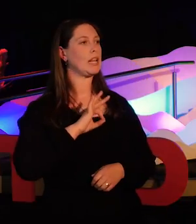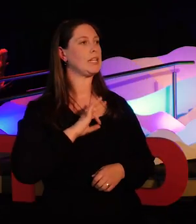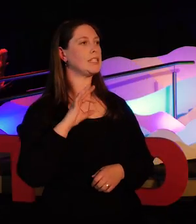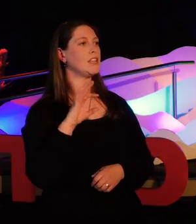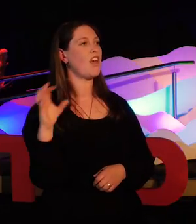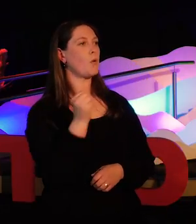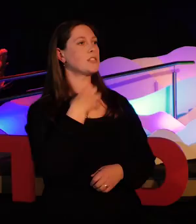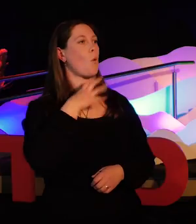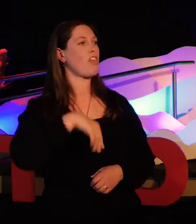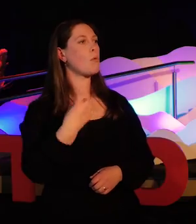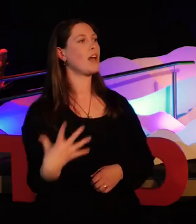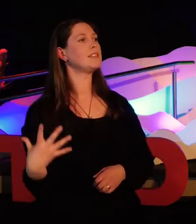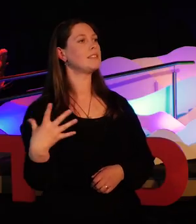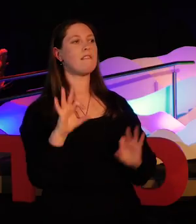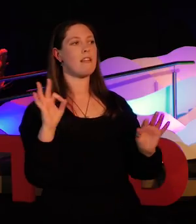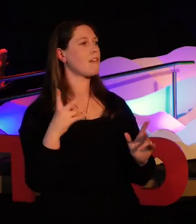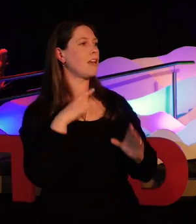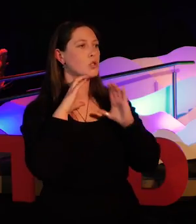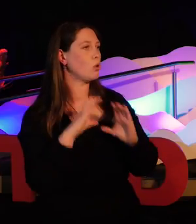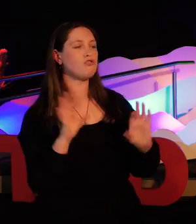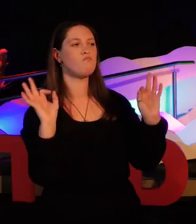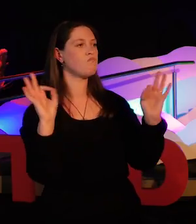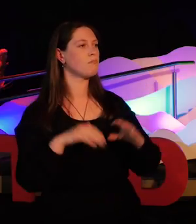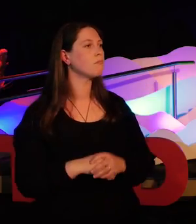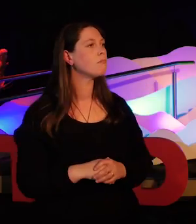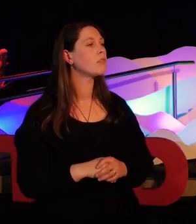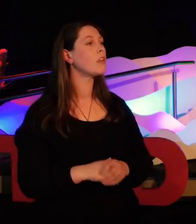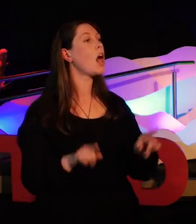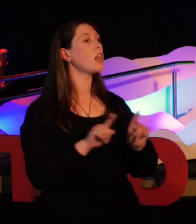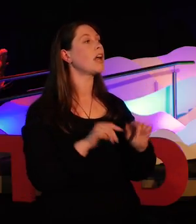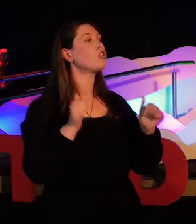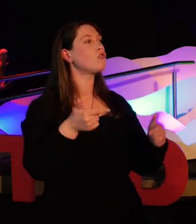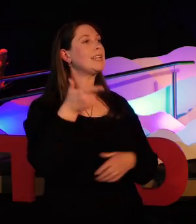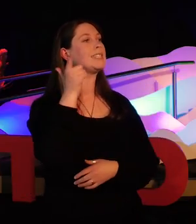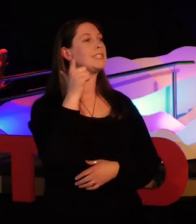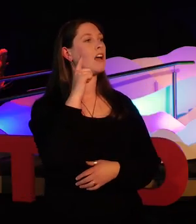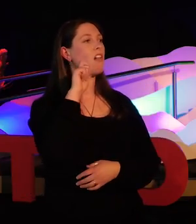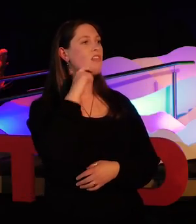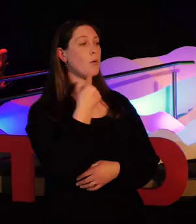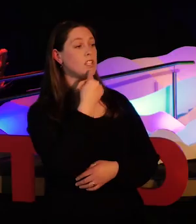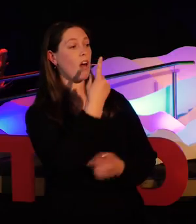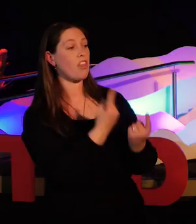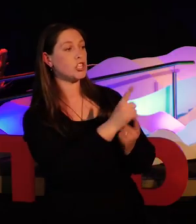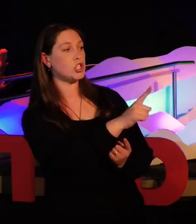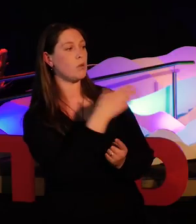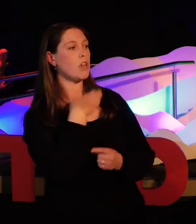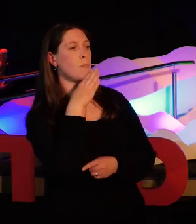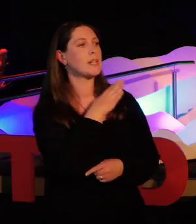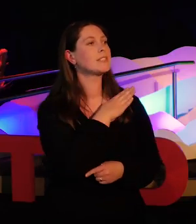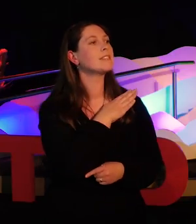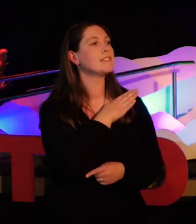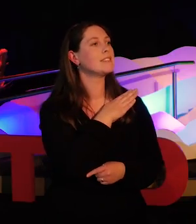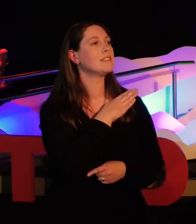a coach. And the reason is, like a great teacher, they point things out you would otherwise not